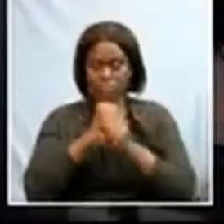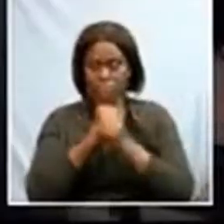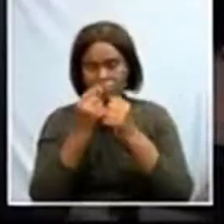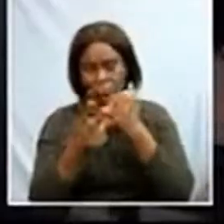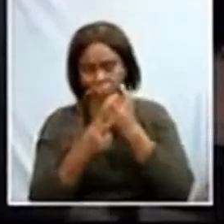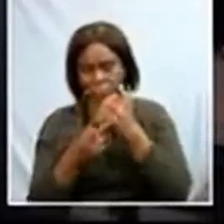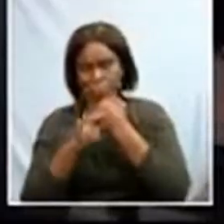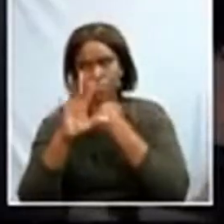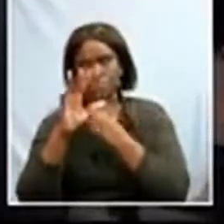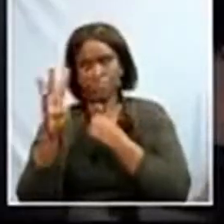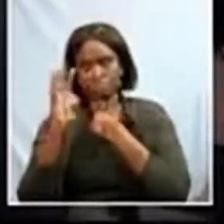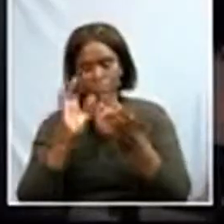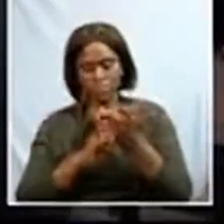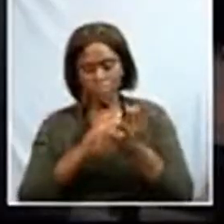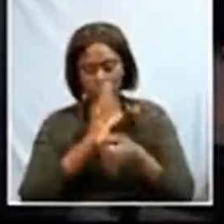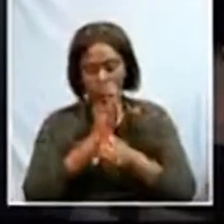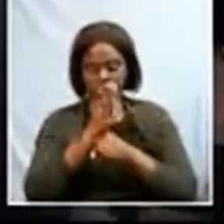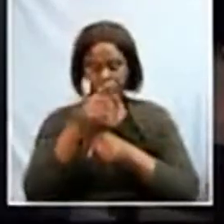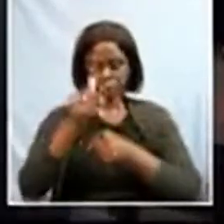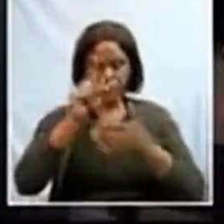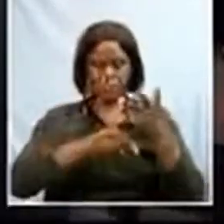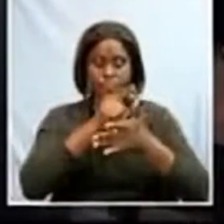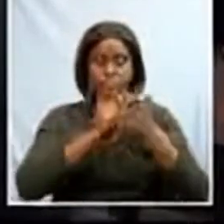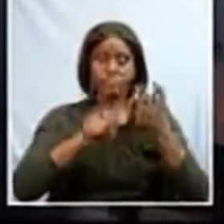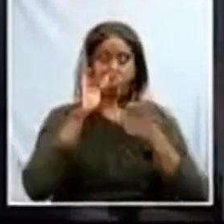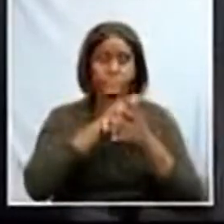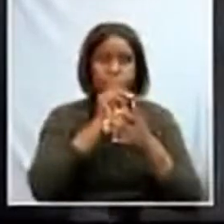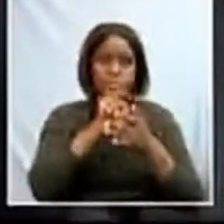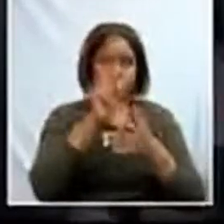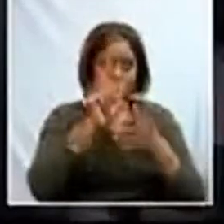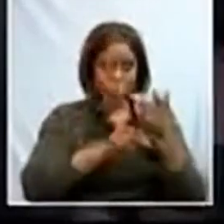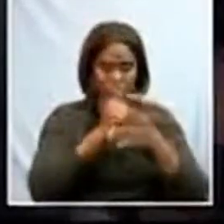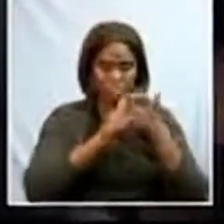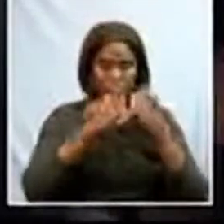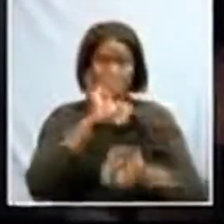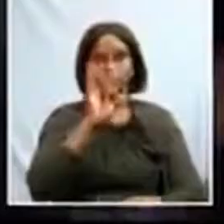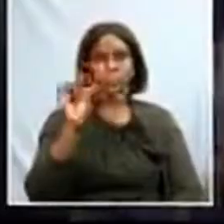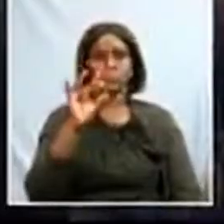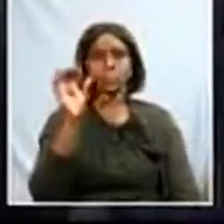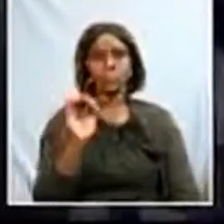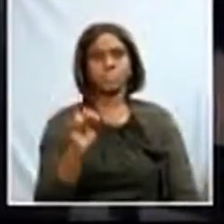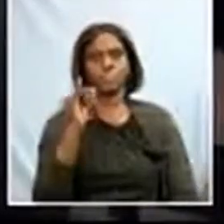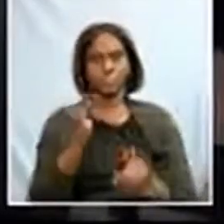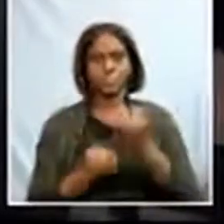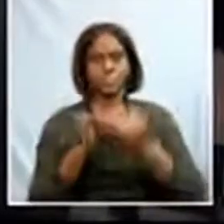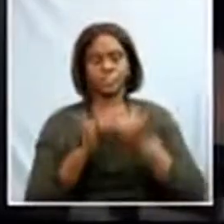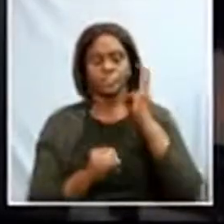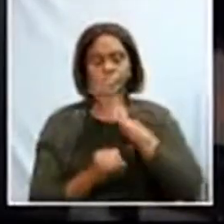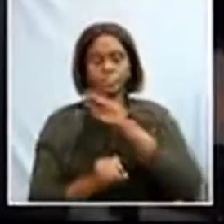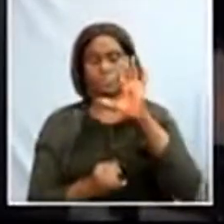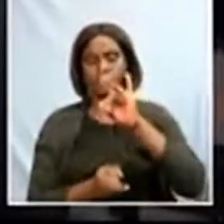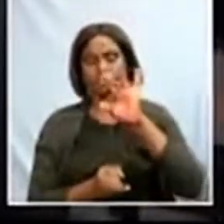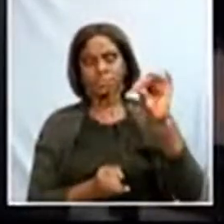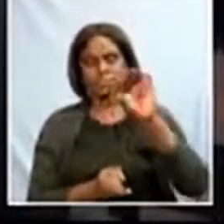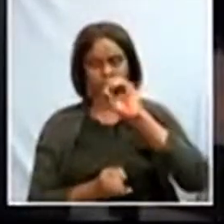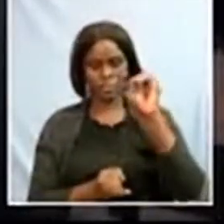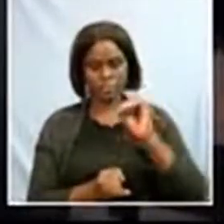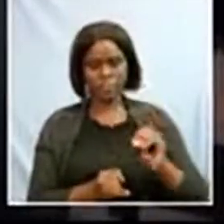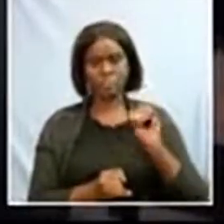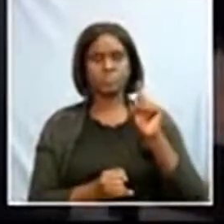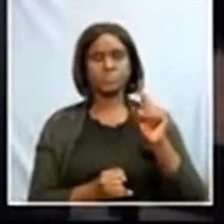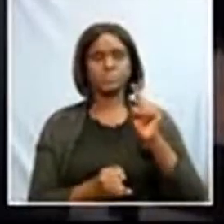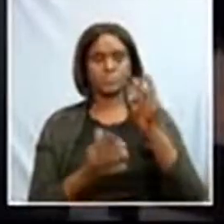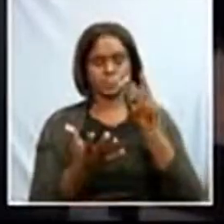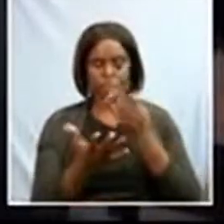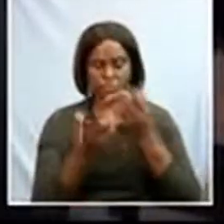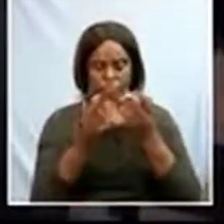of 54,000 kwacha after you terminated this contract at 88% completion, at 88%